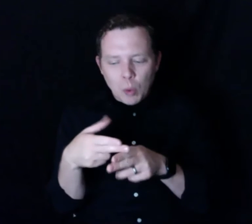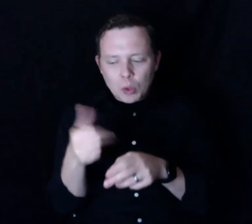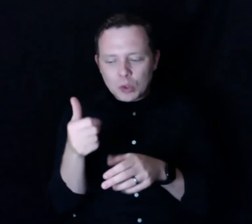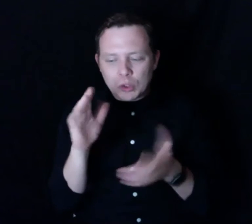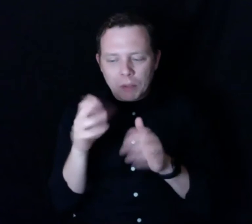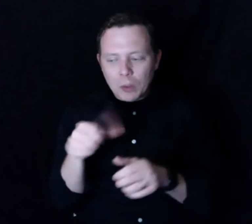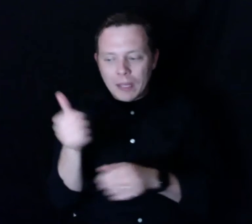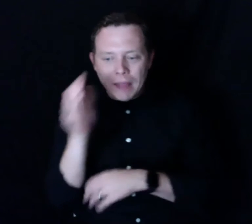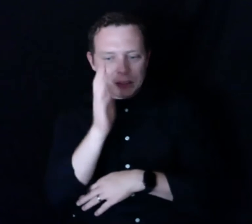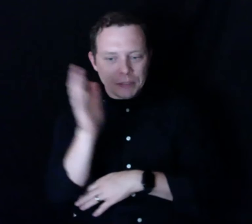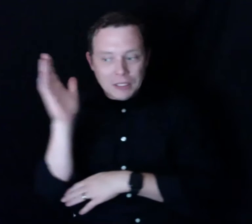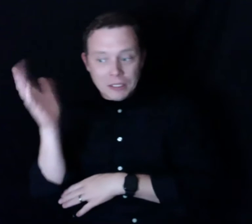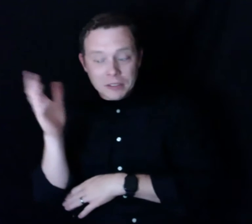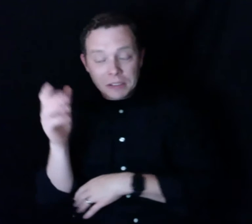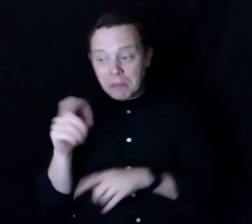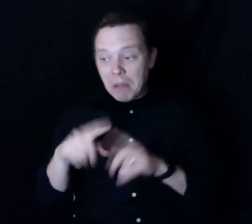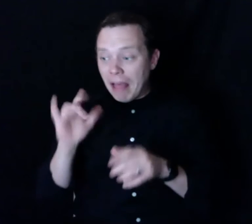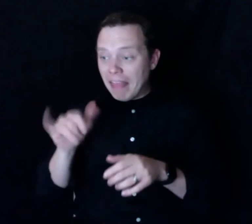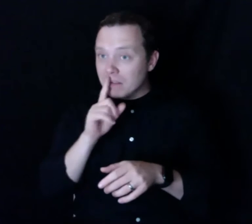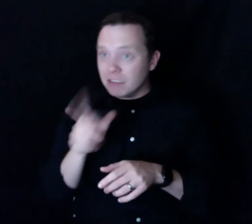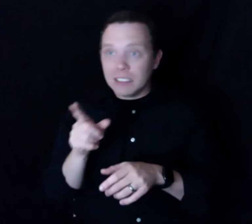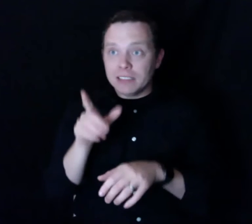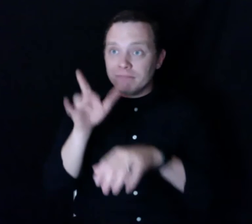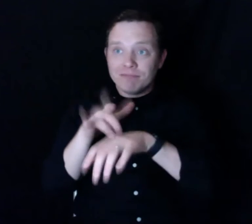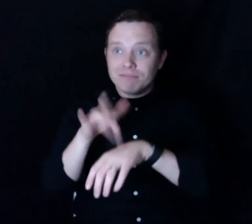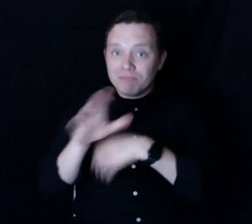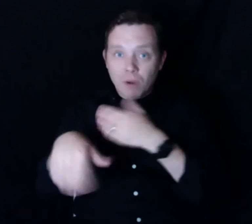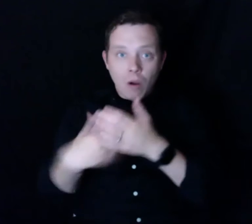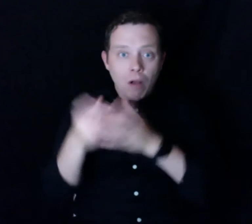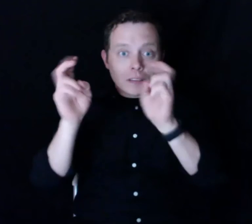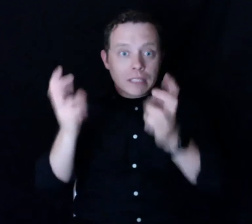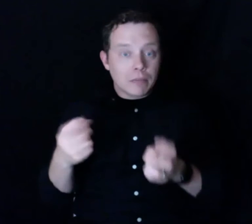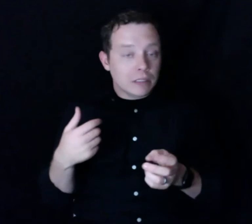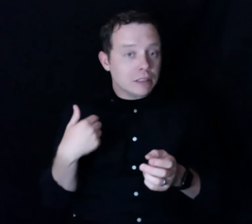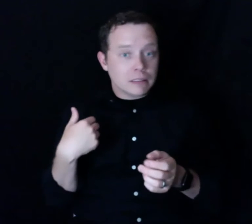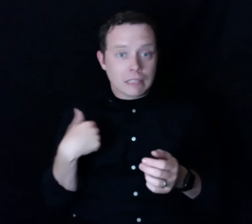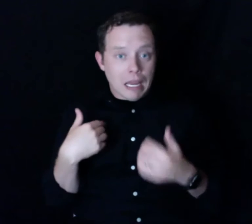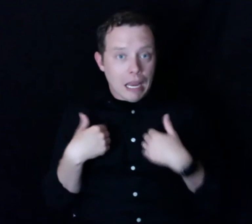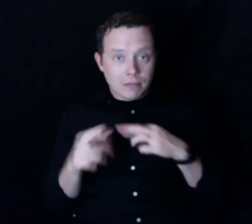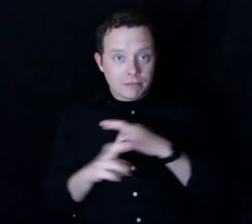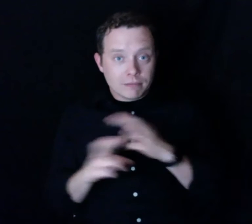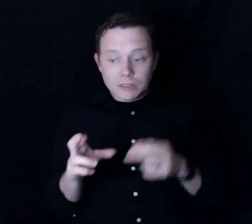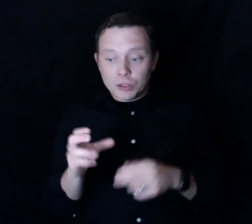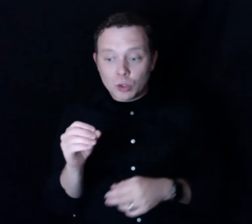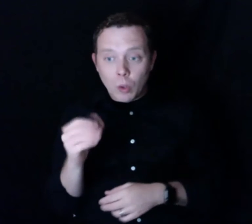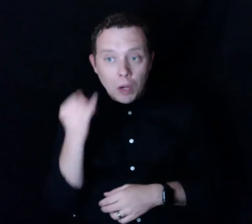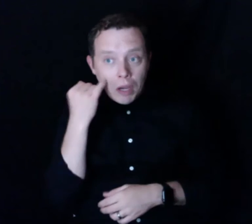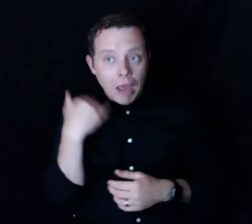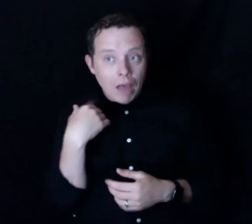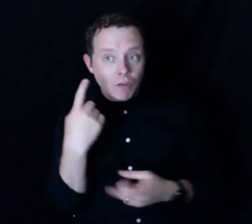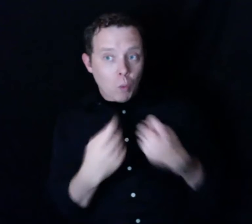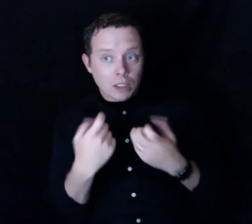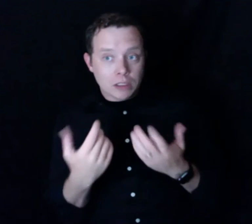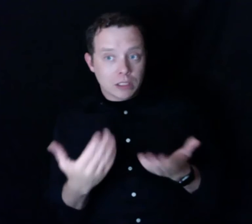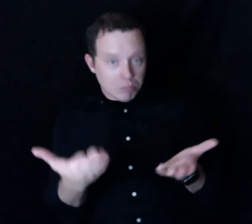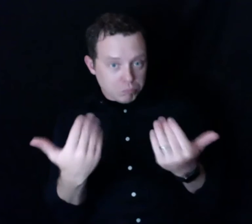points I wanted to hit. If there are questions, I'm sure I will do my best to get answers for those, as well as